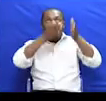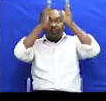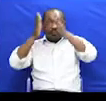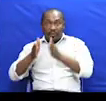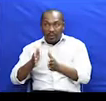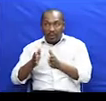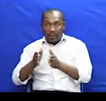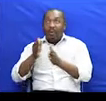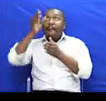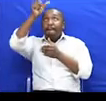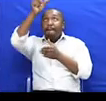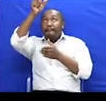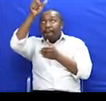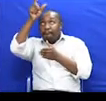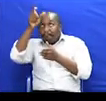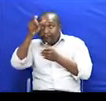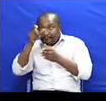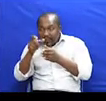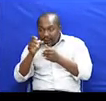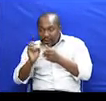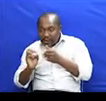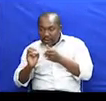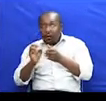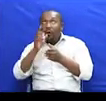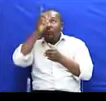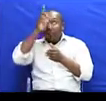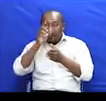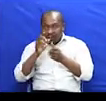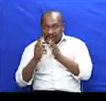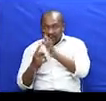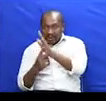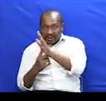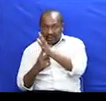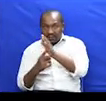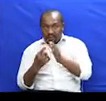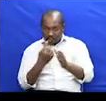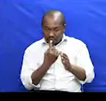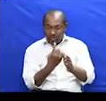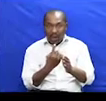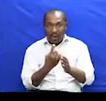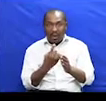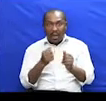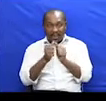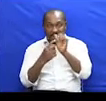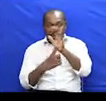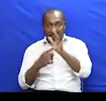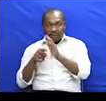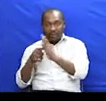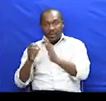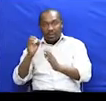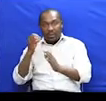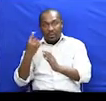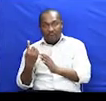1, 6, and this is 1. So 16.1. This is also 0 minus 0, it is